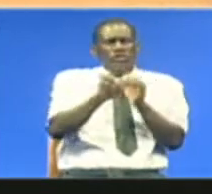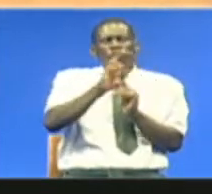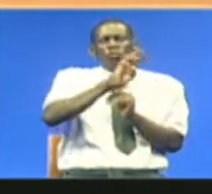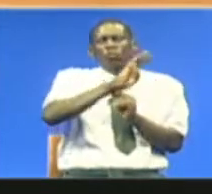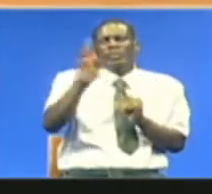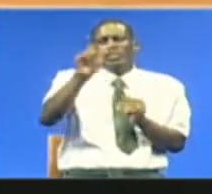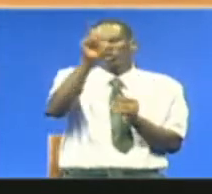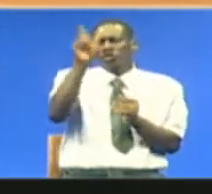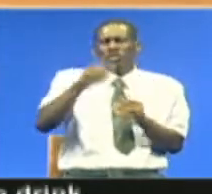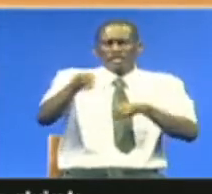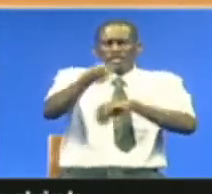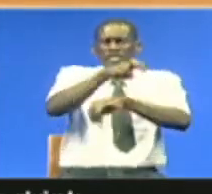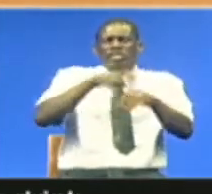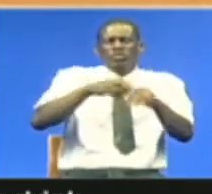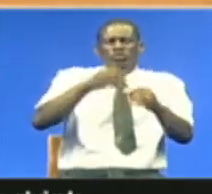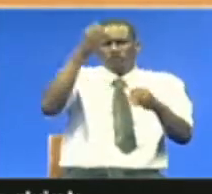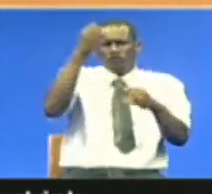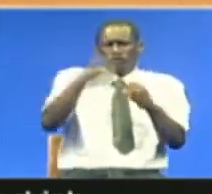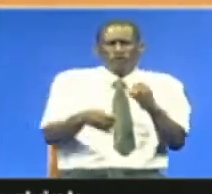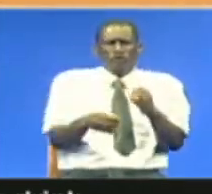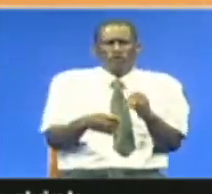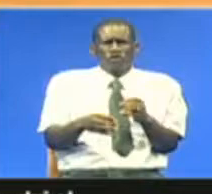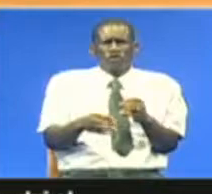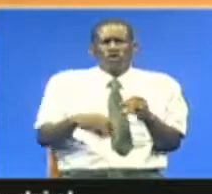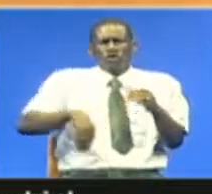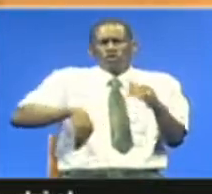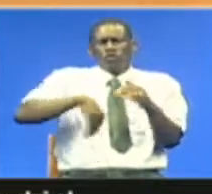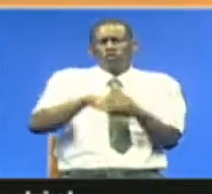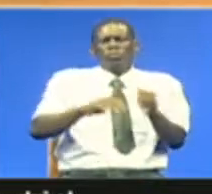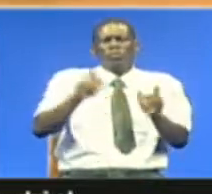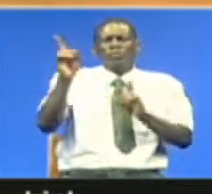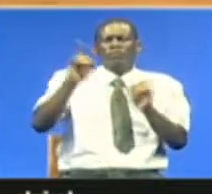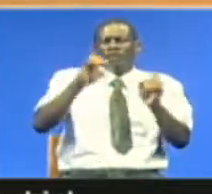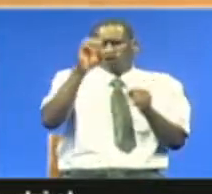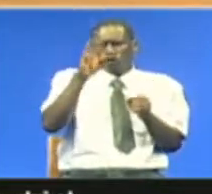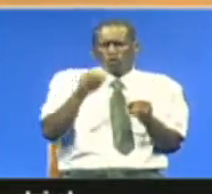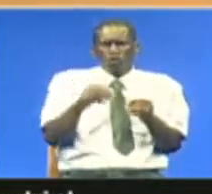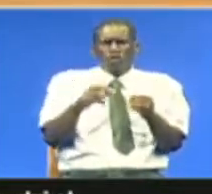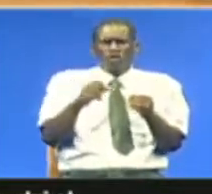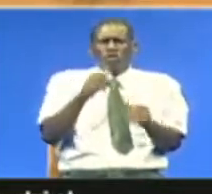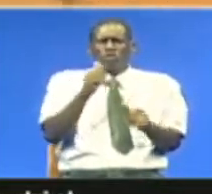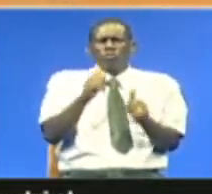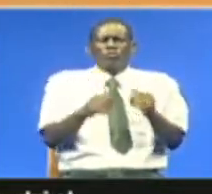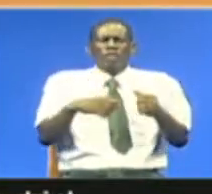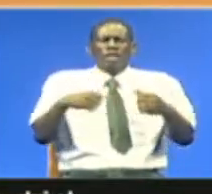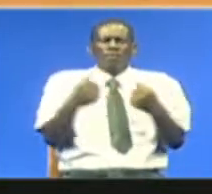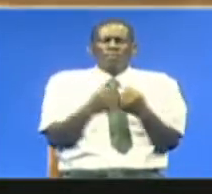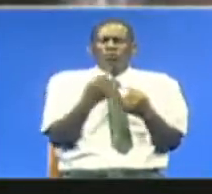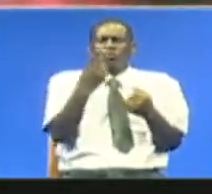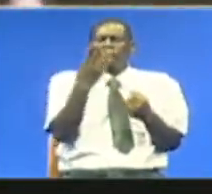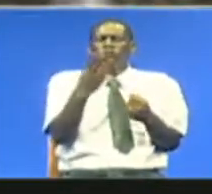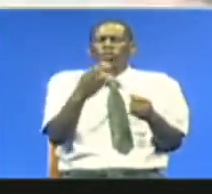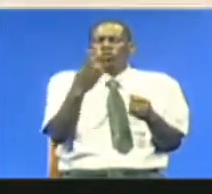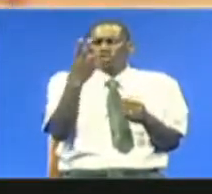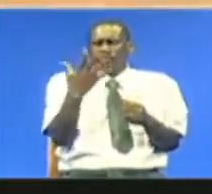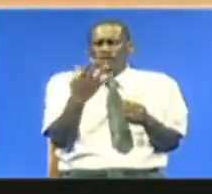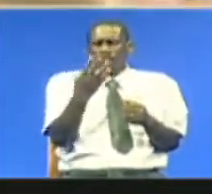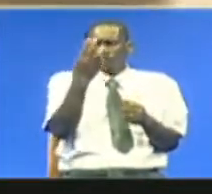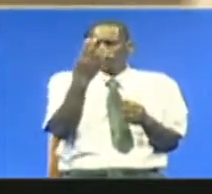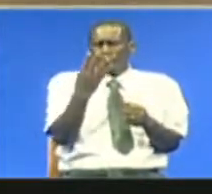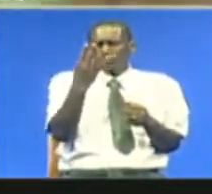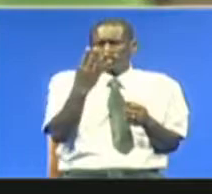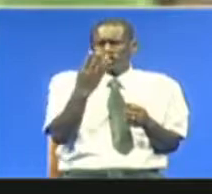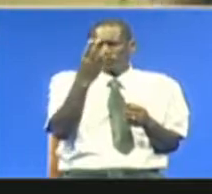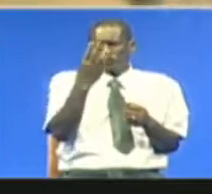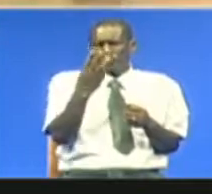in the national finals of the Chapa Dimba Na Safaricom competition set for 24th and 25th of March. Central and Nairobi regions will